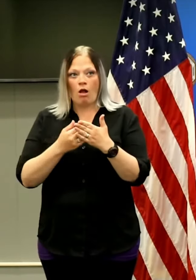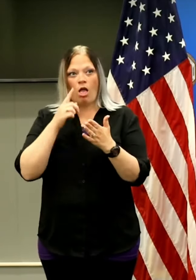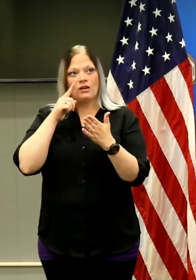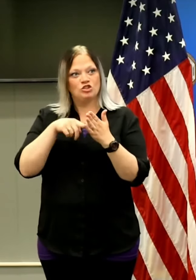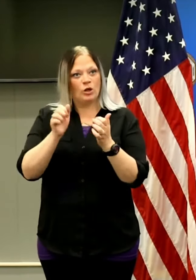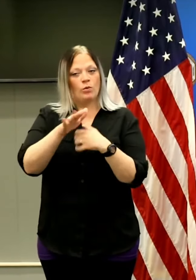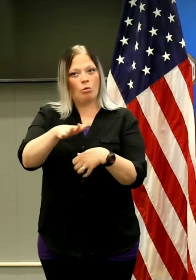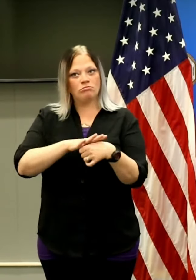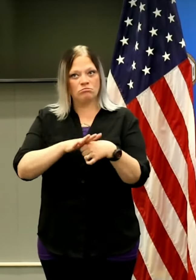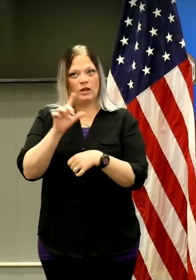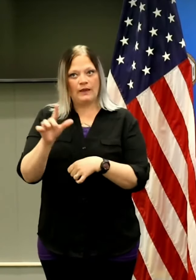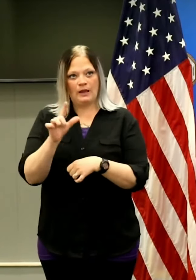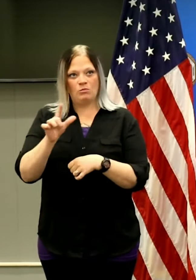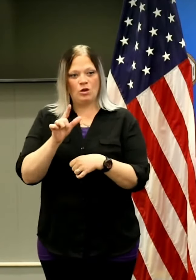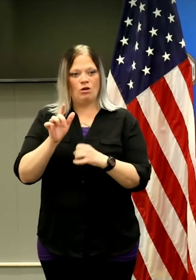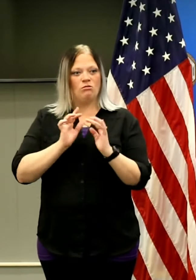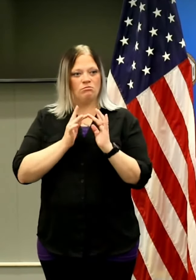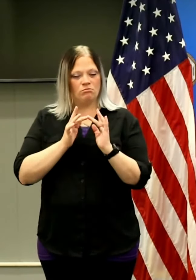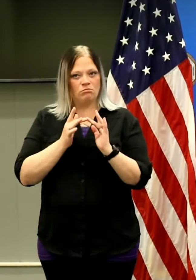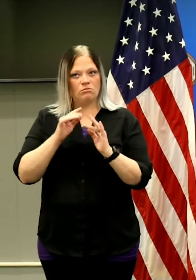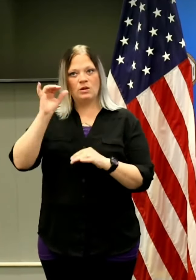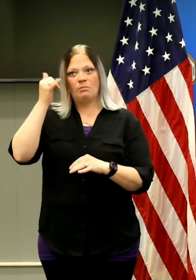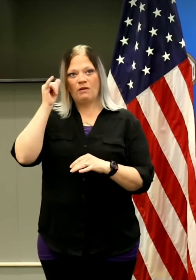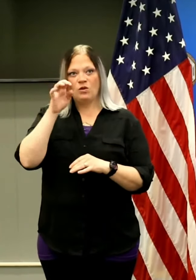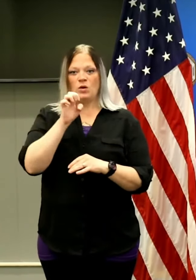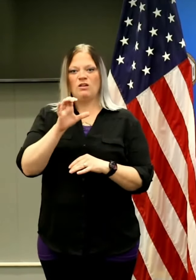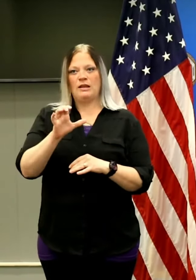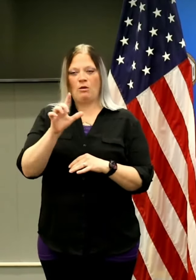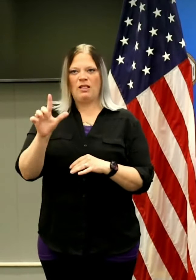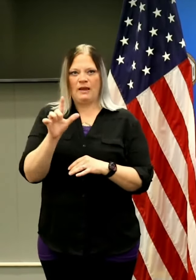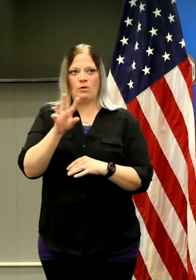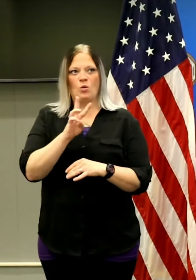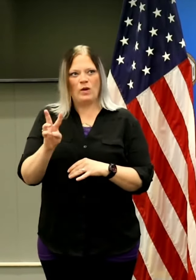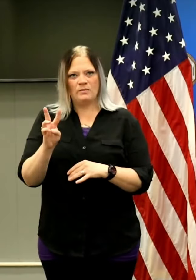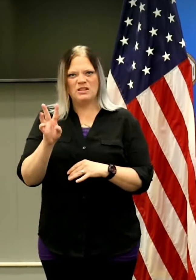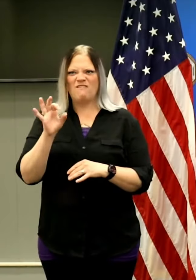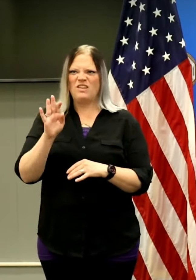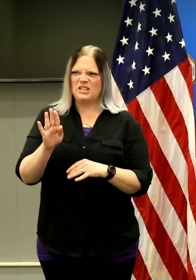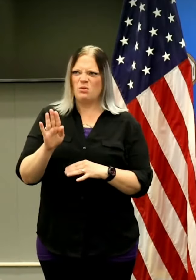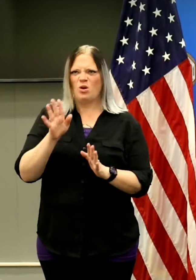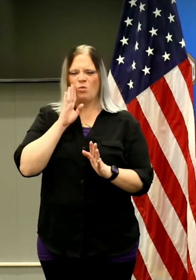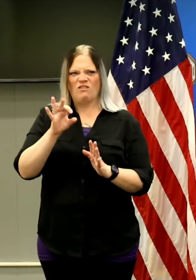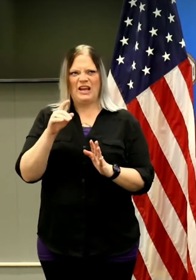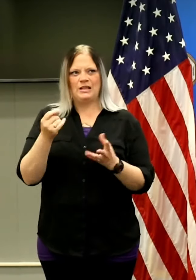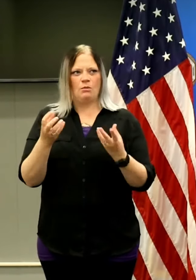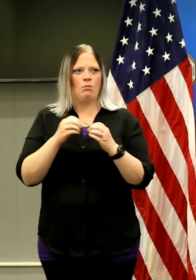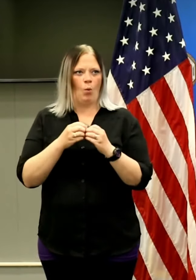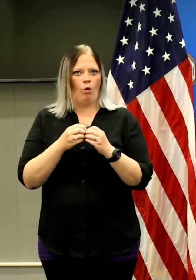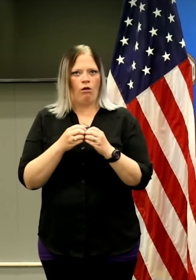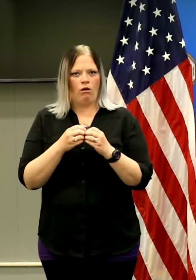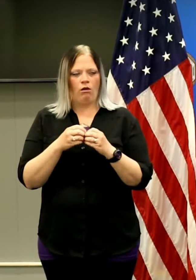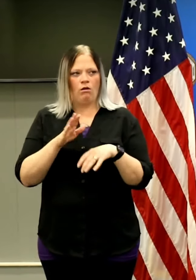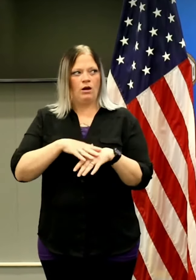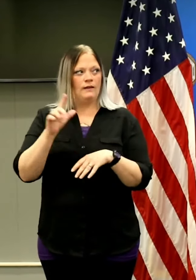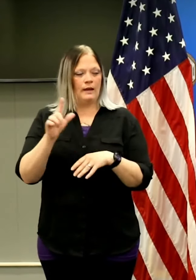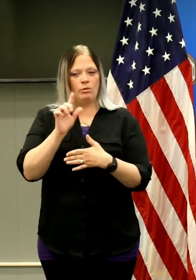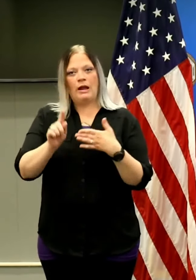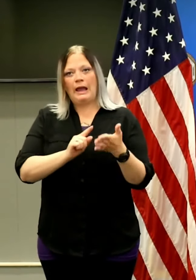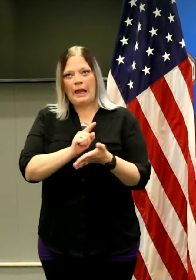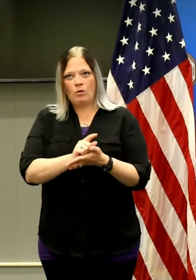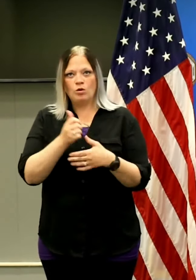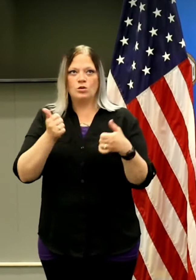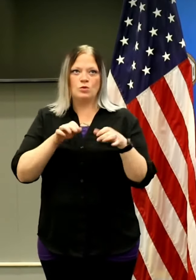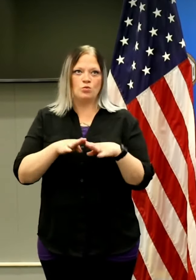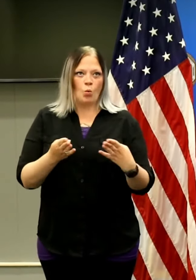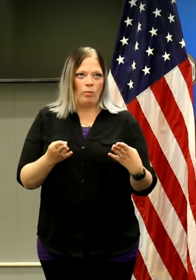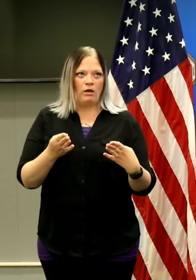with your local library. Go online to the Buffalo and Erie County Library's website, its Facebook page, and you'll find out more information on the library hours, which branches